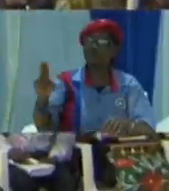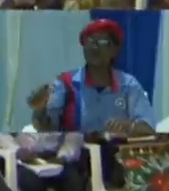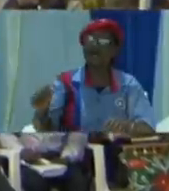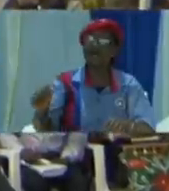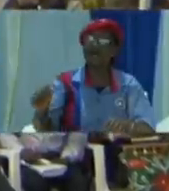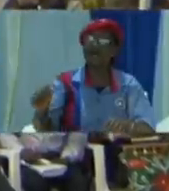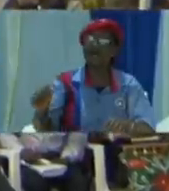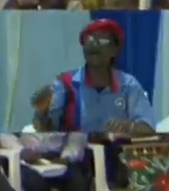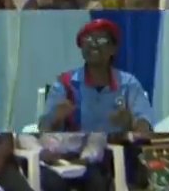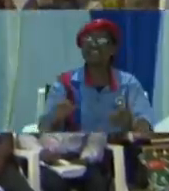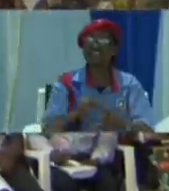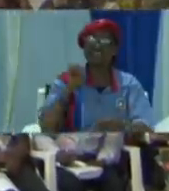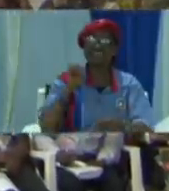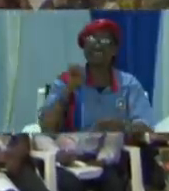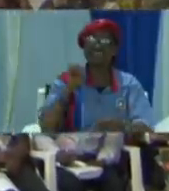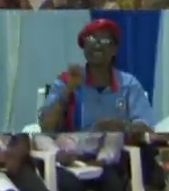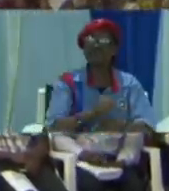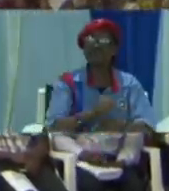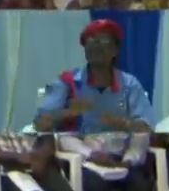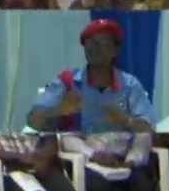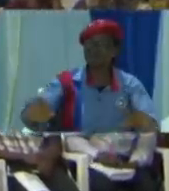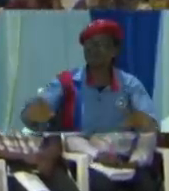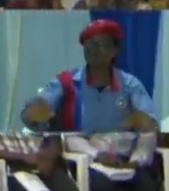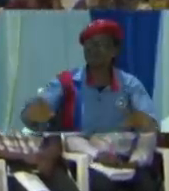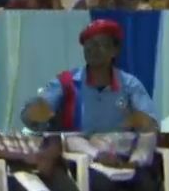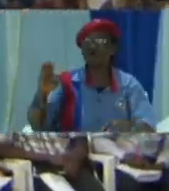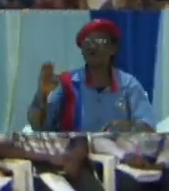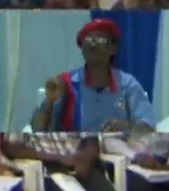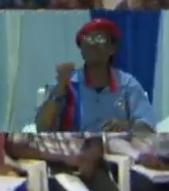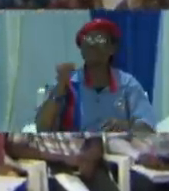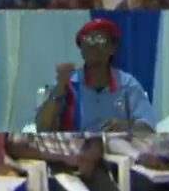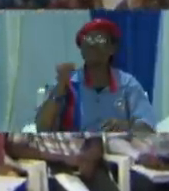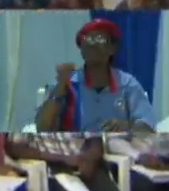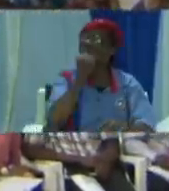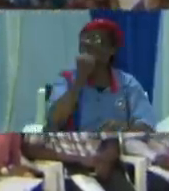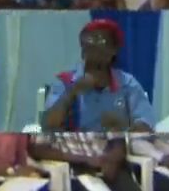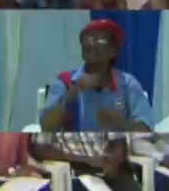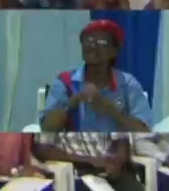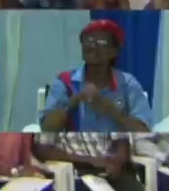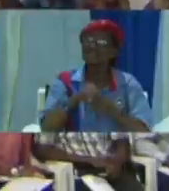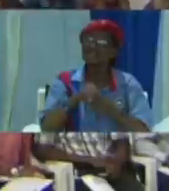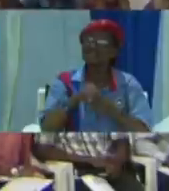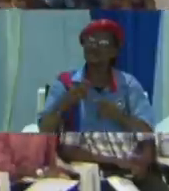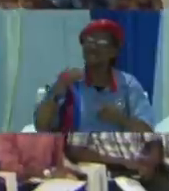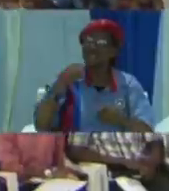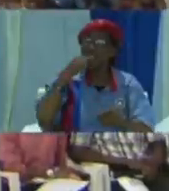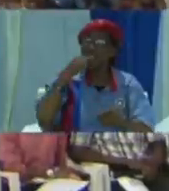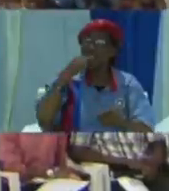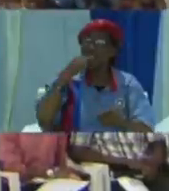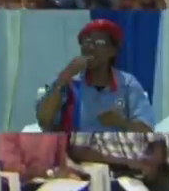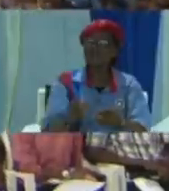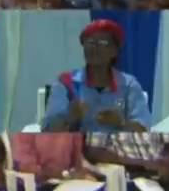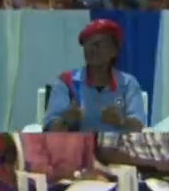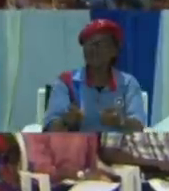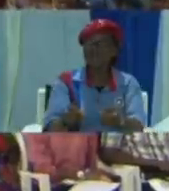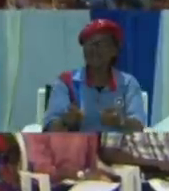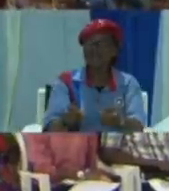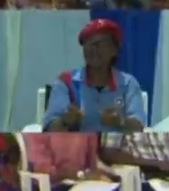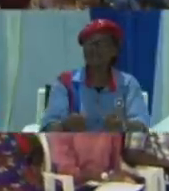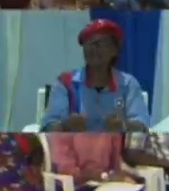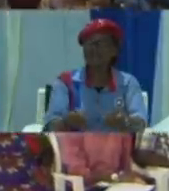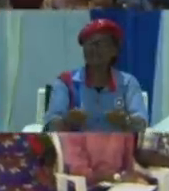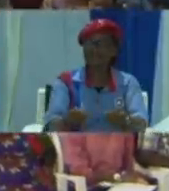took the children of Israel into the promised land.